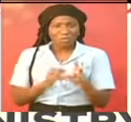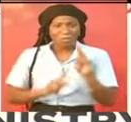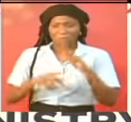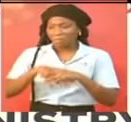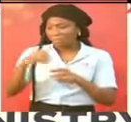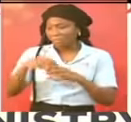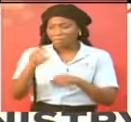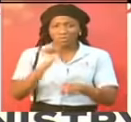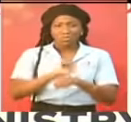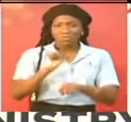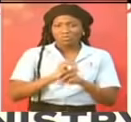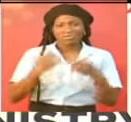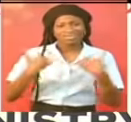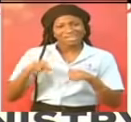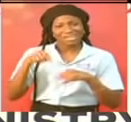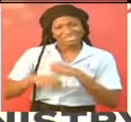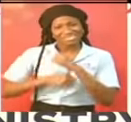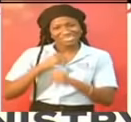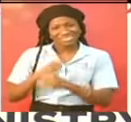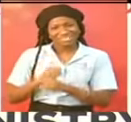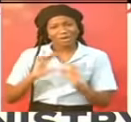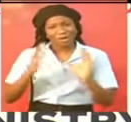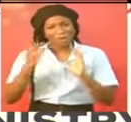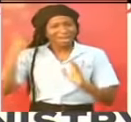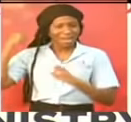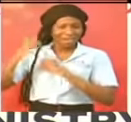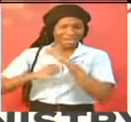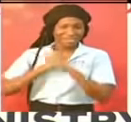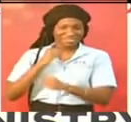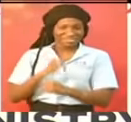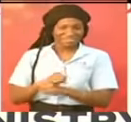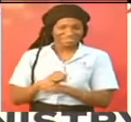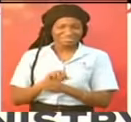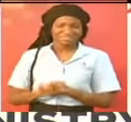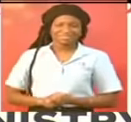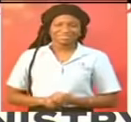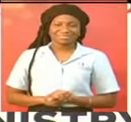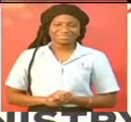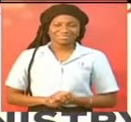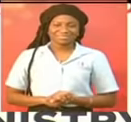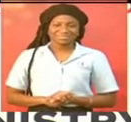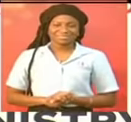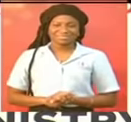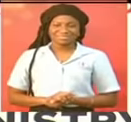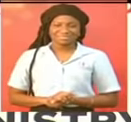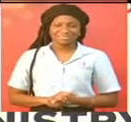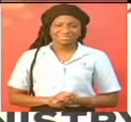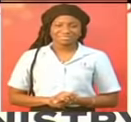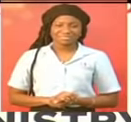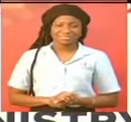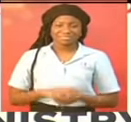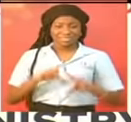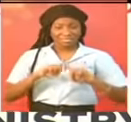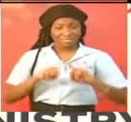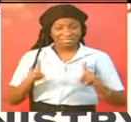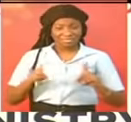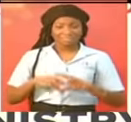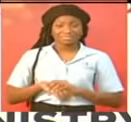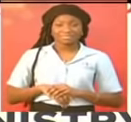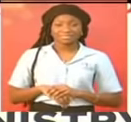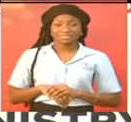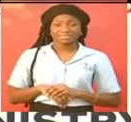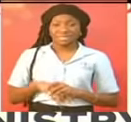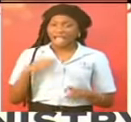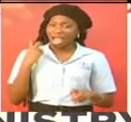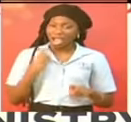that risk of contamination, that risk of transmission, would be somewhat less if you continue to have additional movement. Very